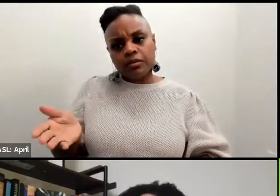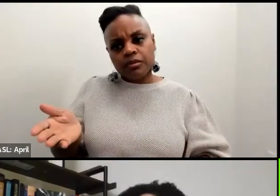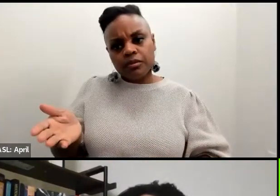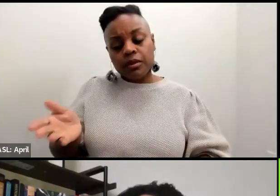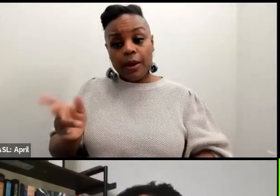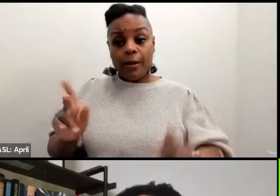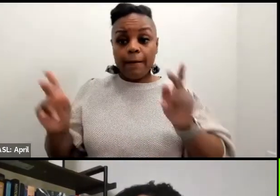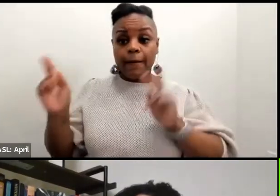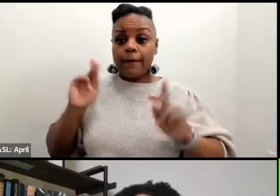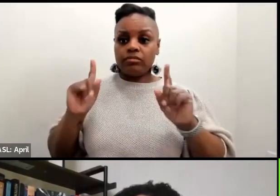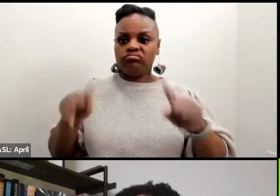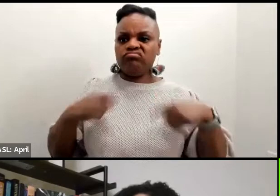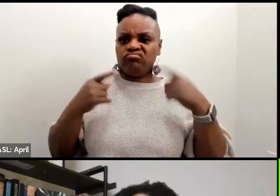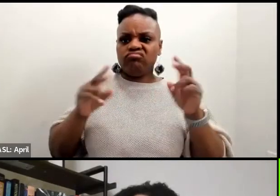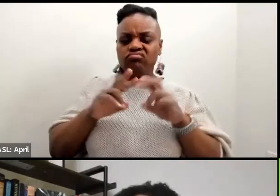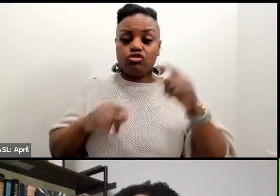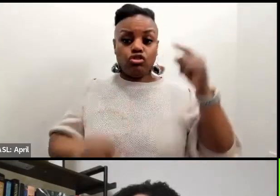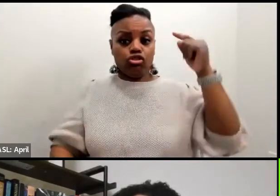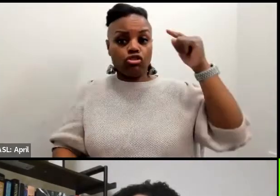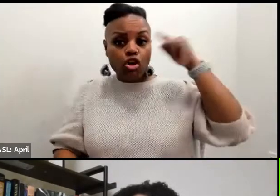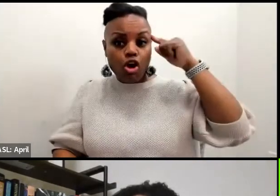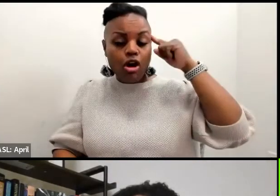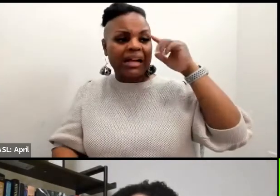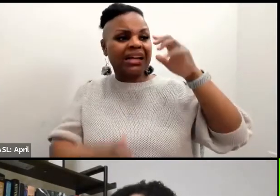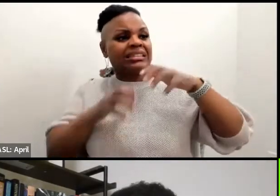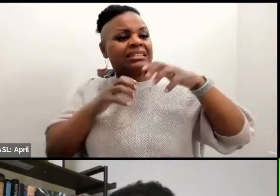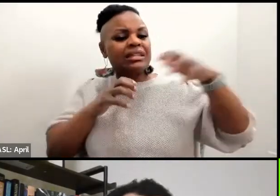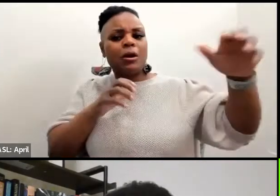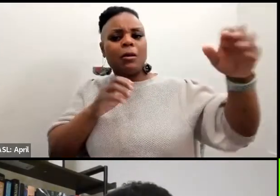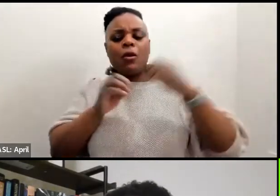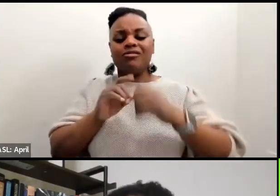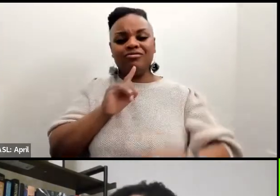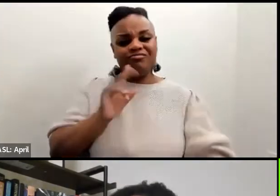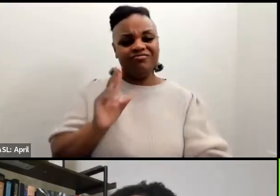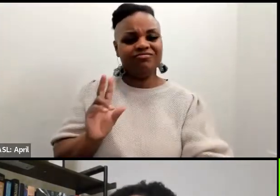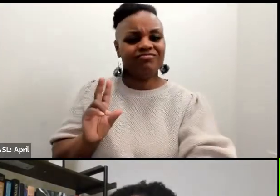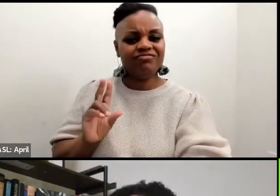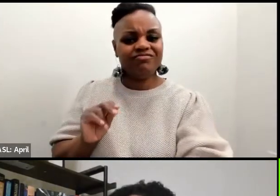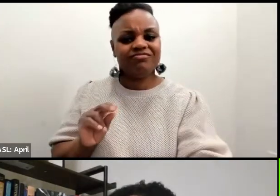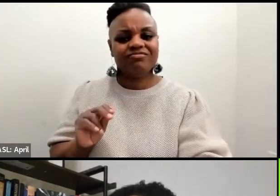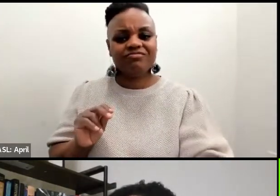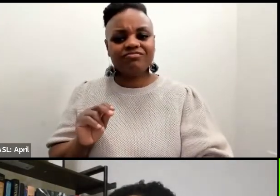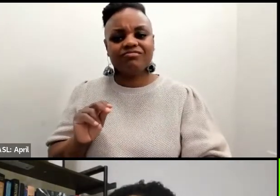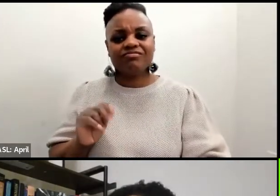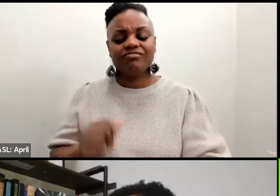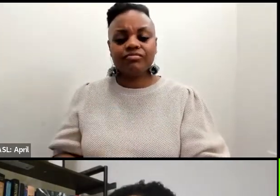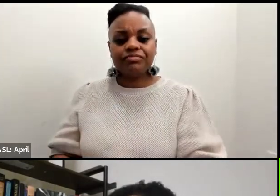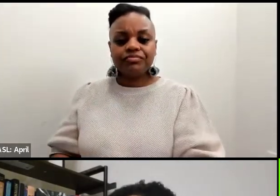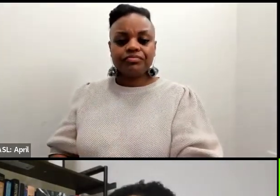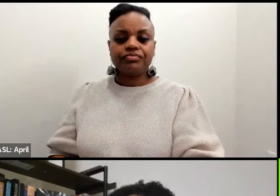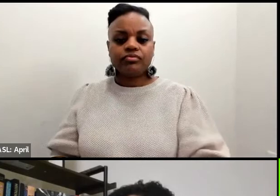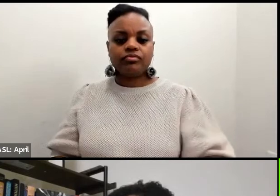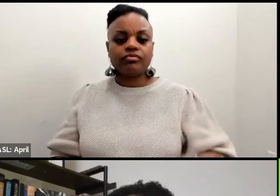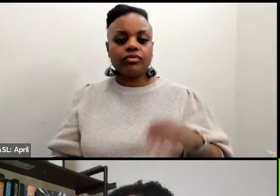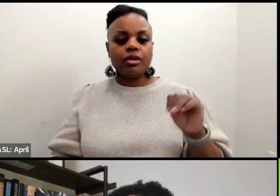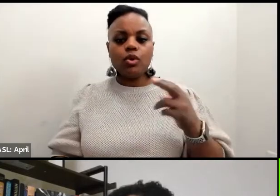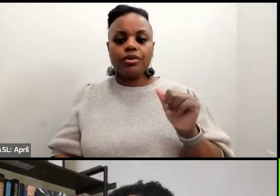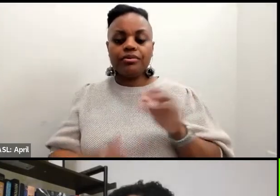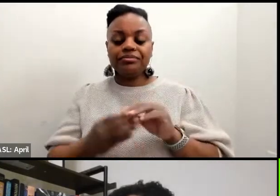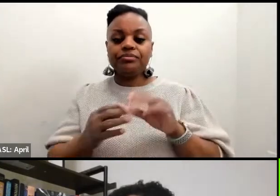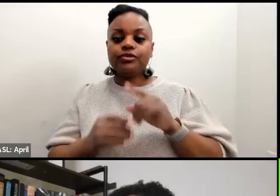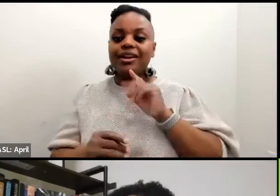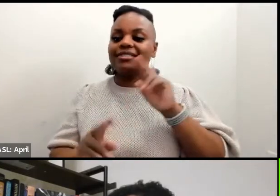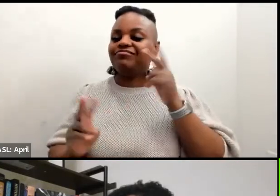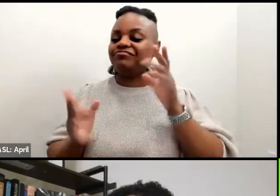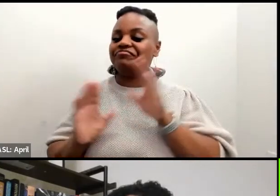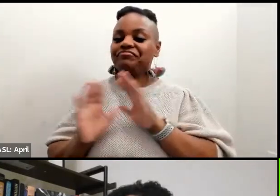I think one of the main misconceptions amongst some policymakers in Western countries and even probably amongst some senior members of the